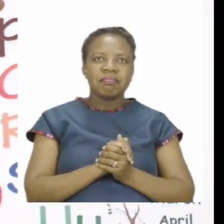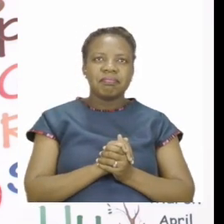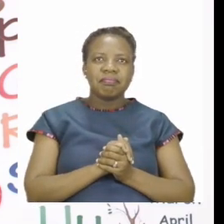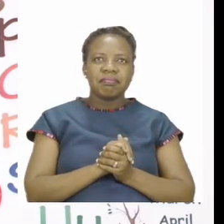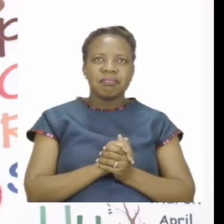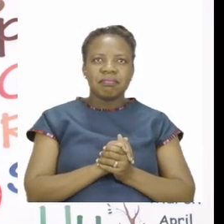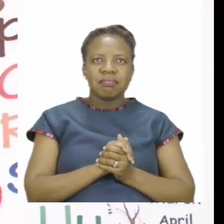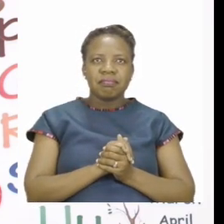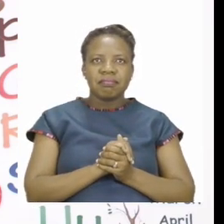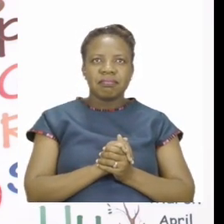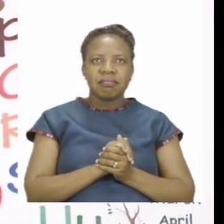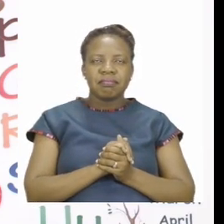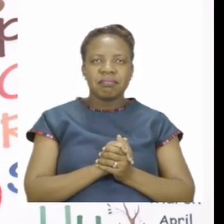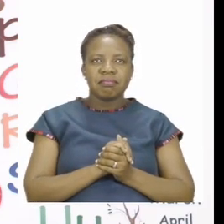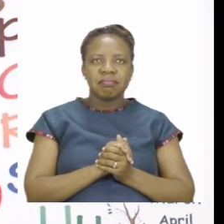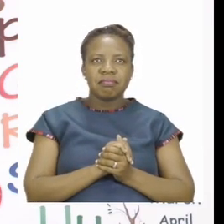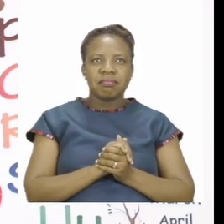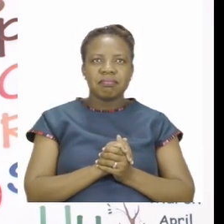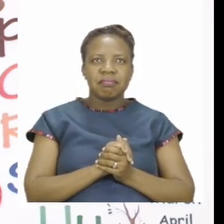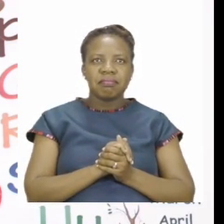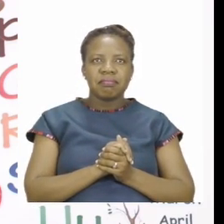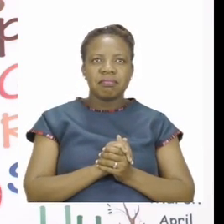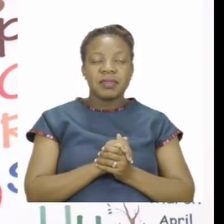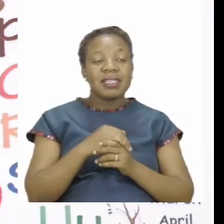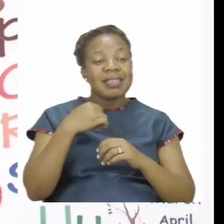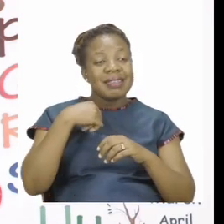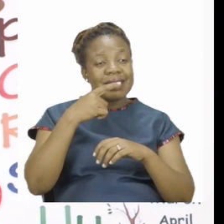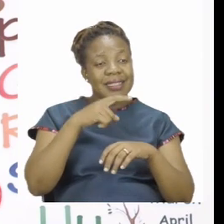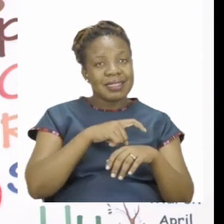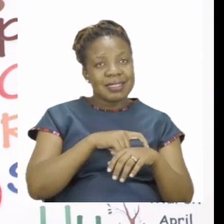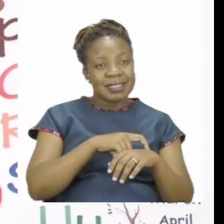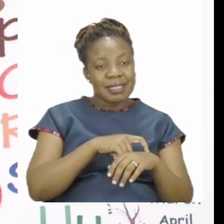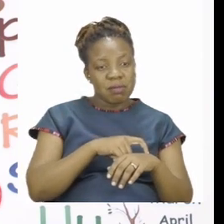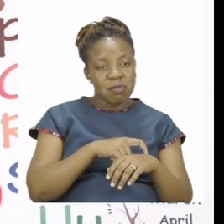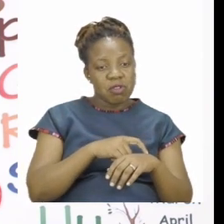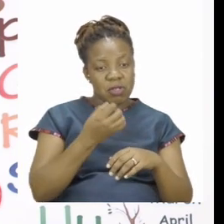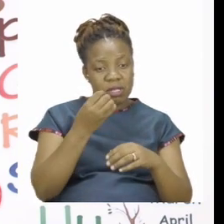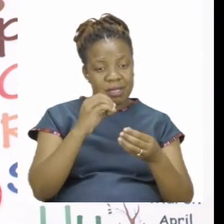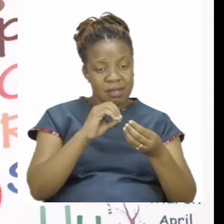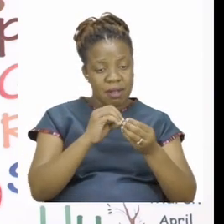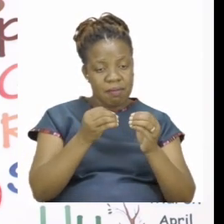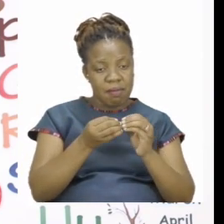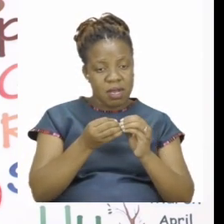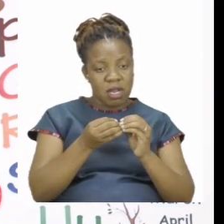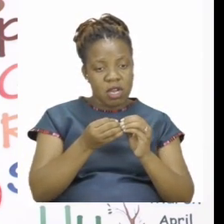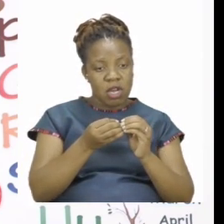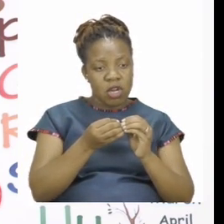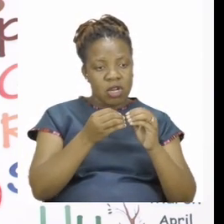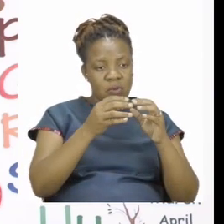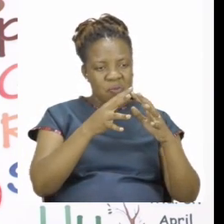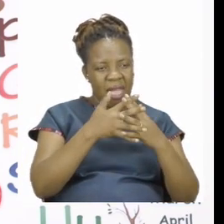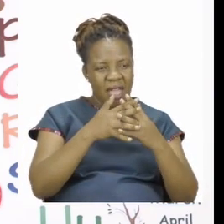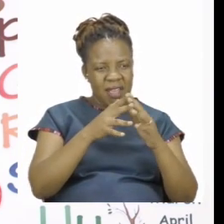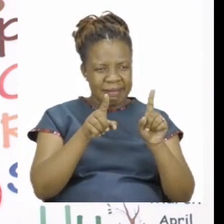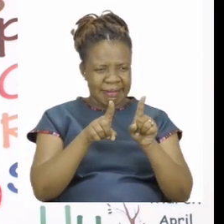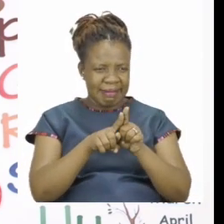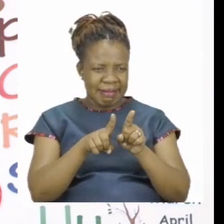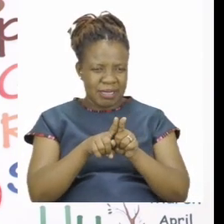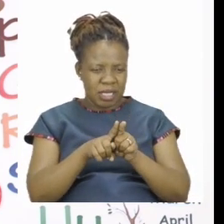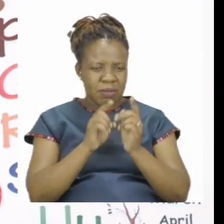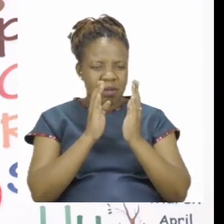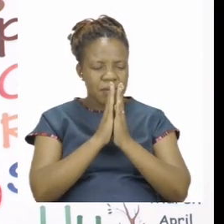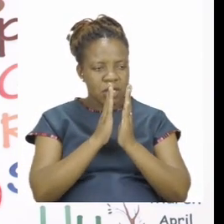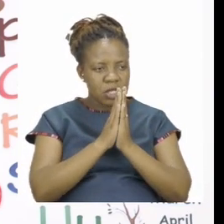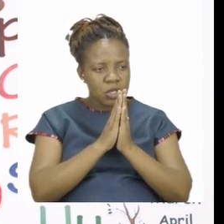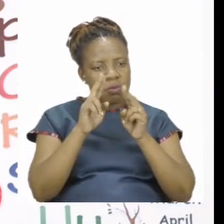than 87. So next time you have the digits that have the same numbers, take your time and use the tens and